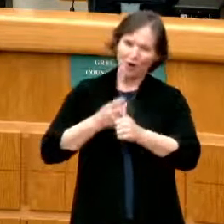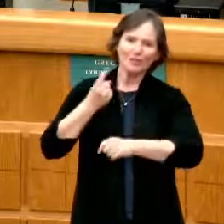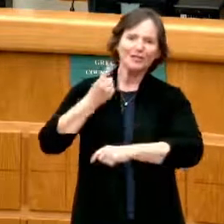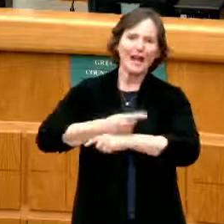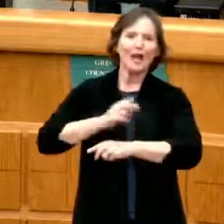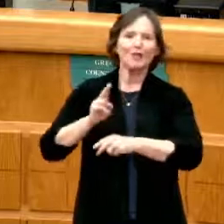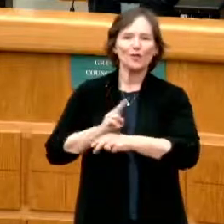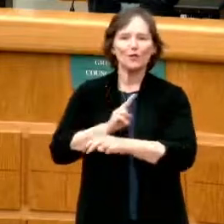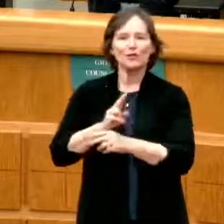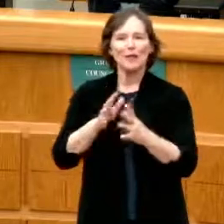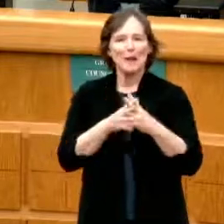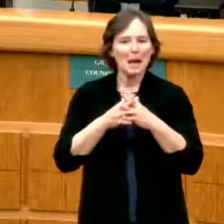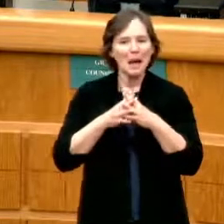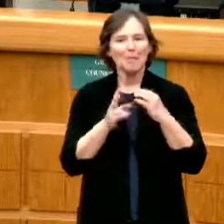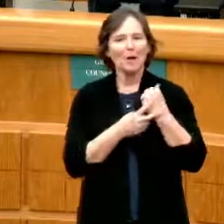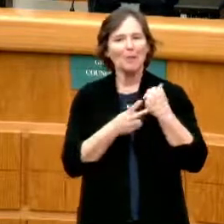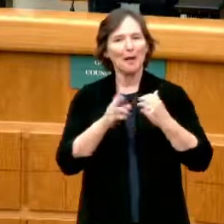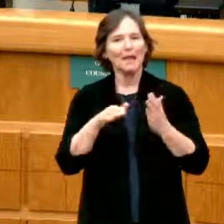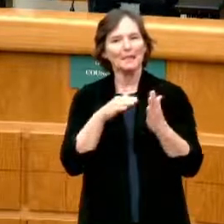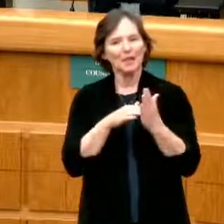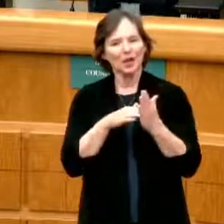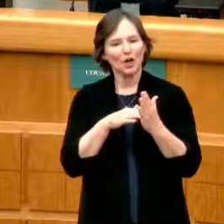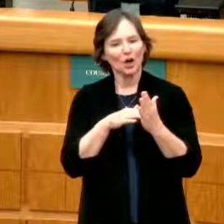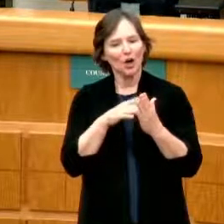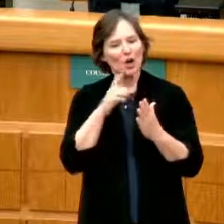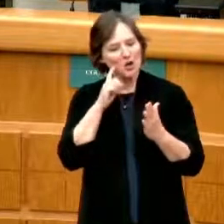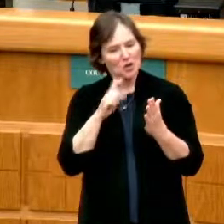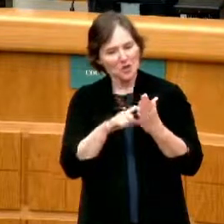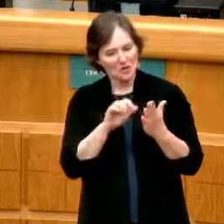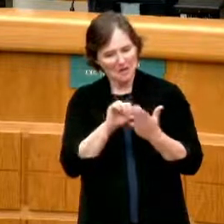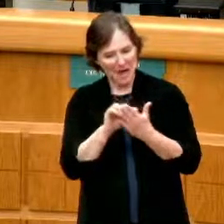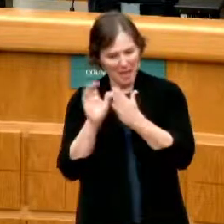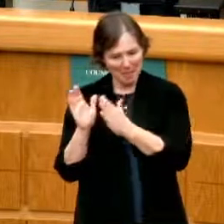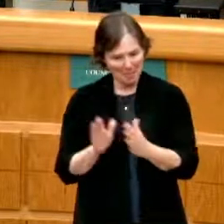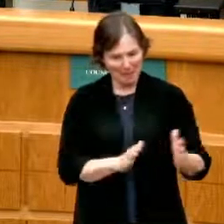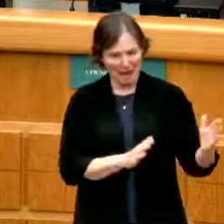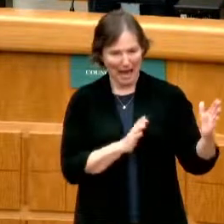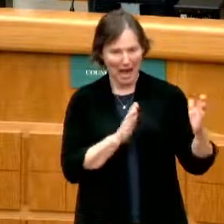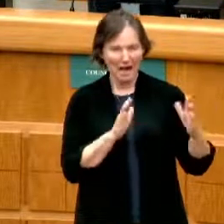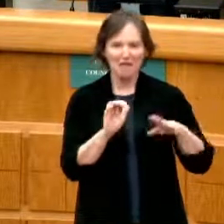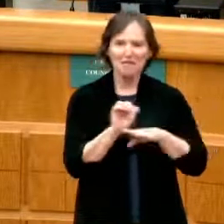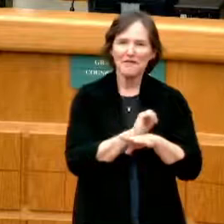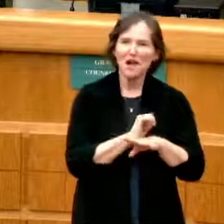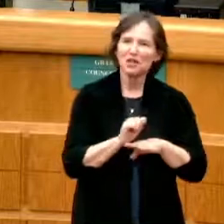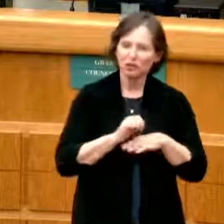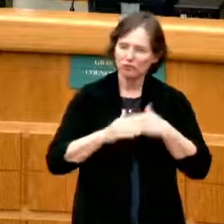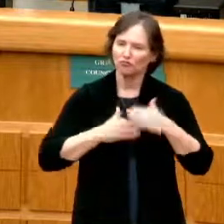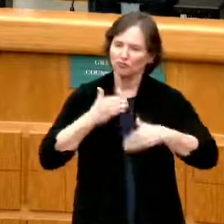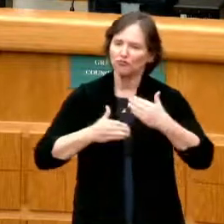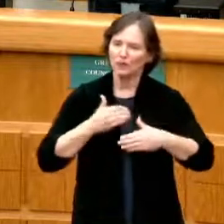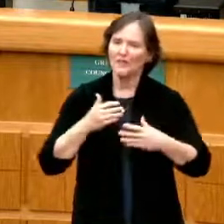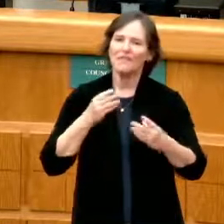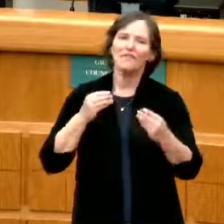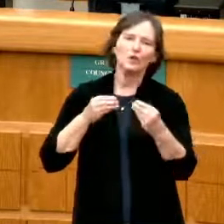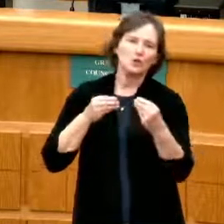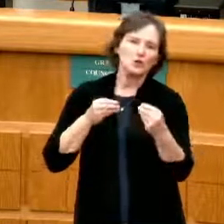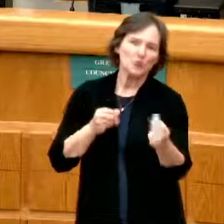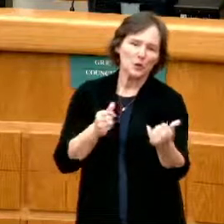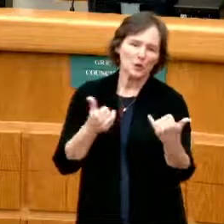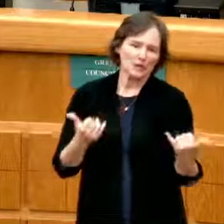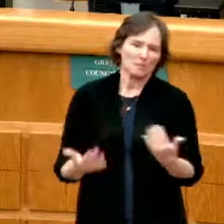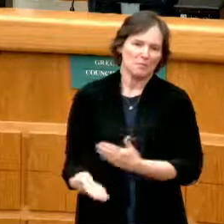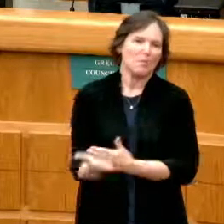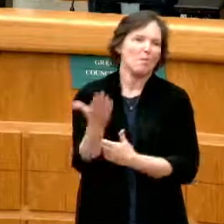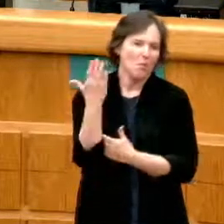structure that we used, and the plan was very, very on track with what we were hoping for. That said, we're also in hopes